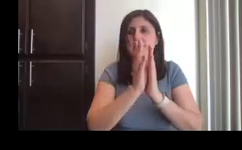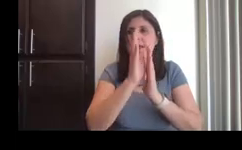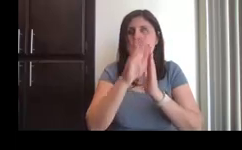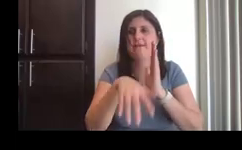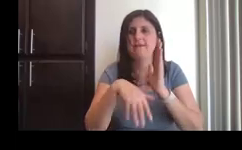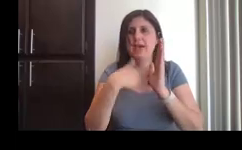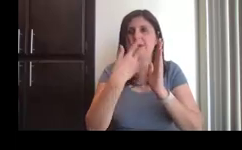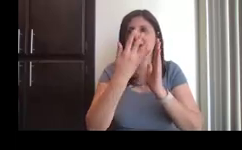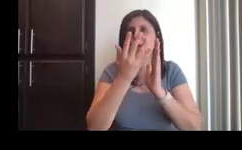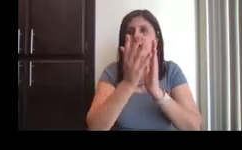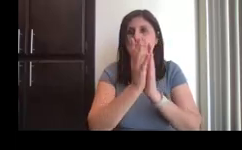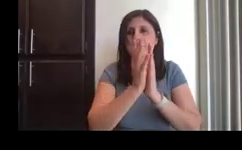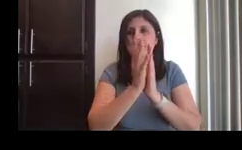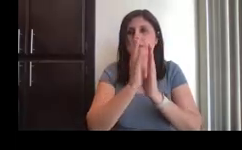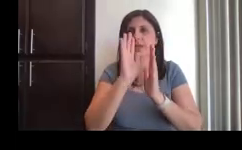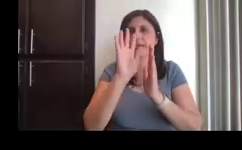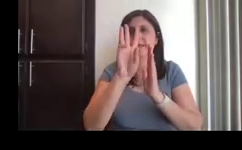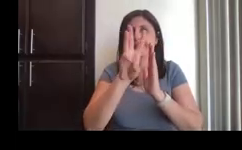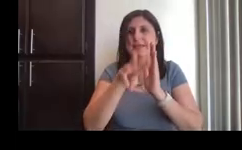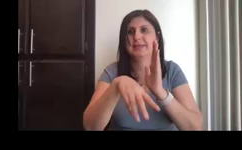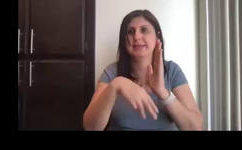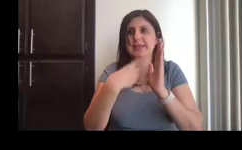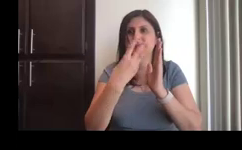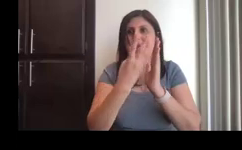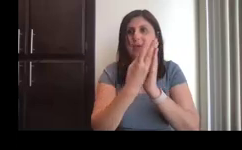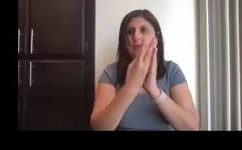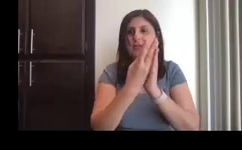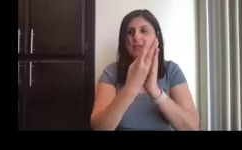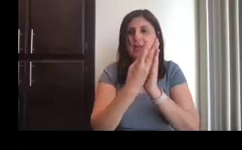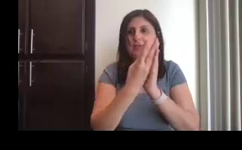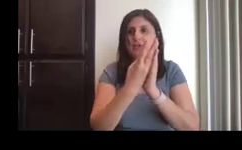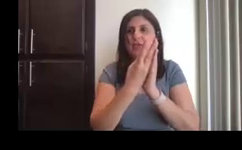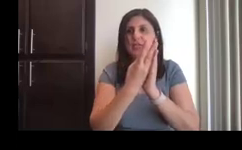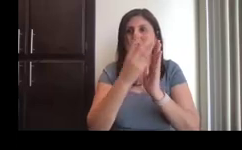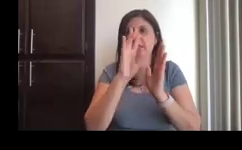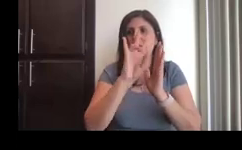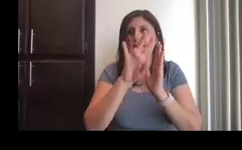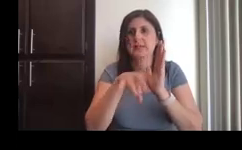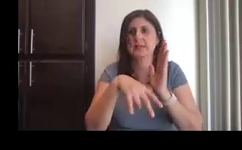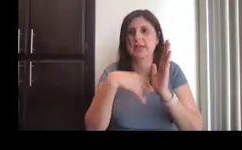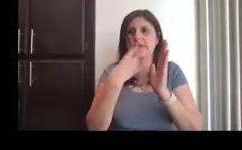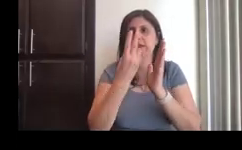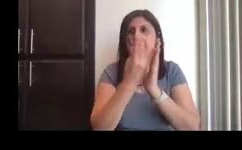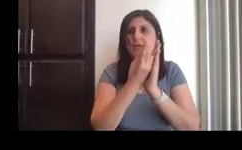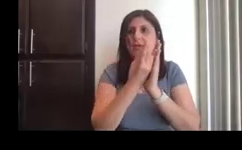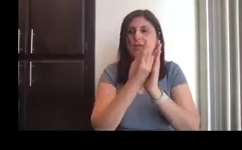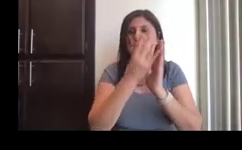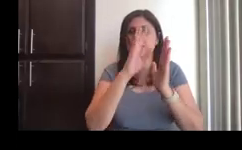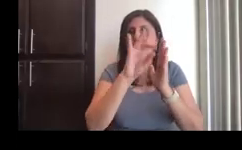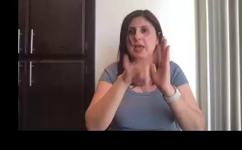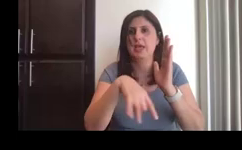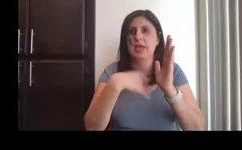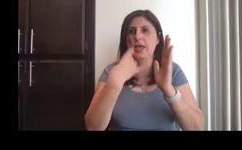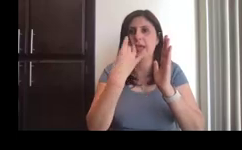hours, 5 hours, 6 hours, so kind of a twist, 7